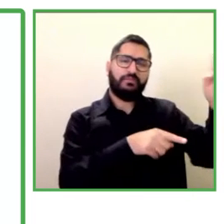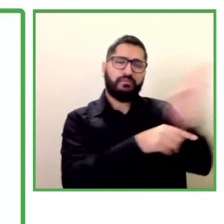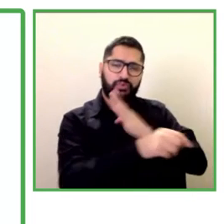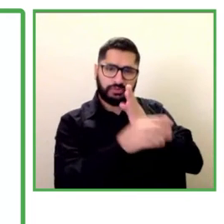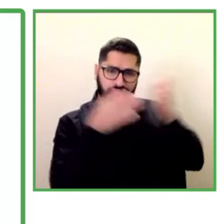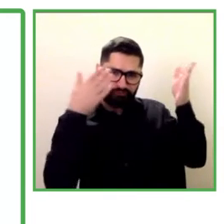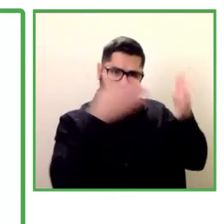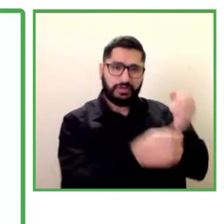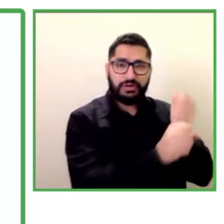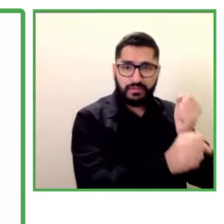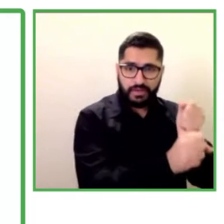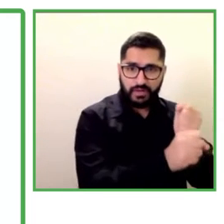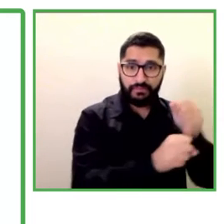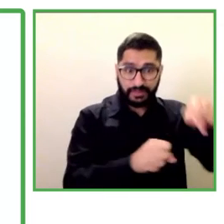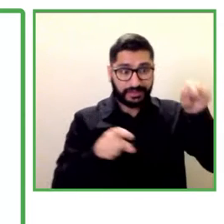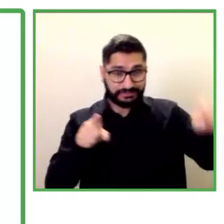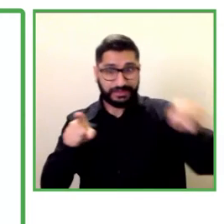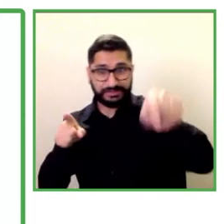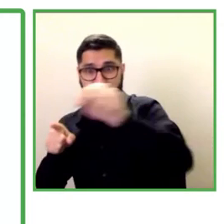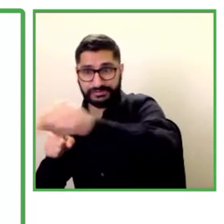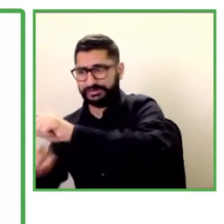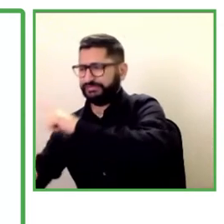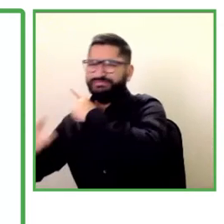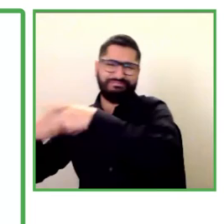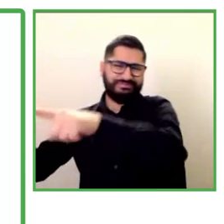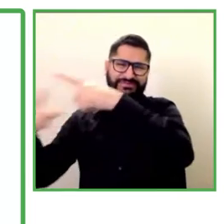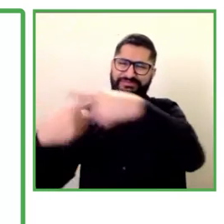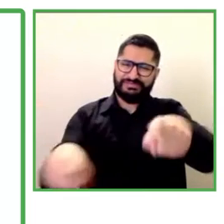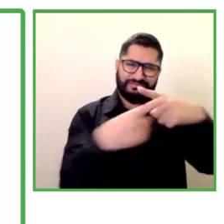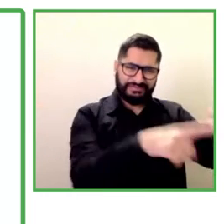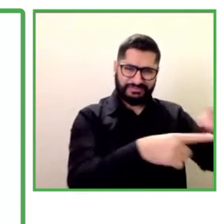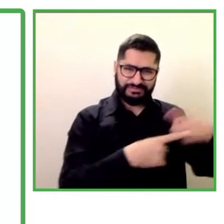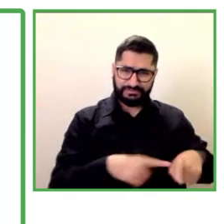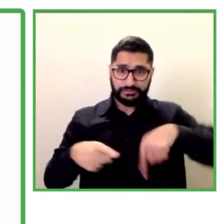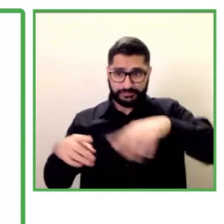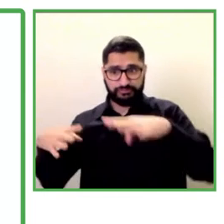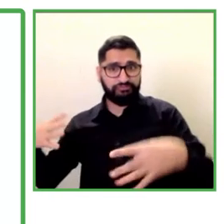all different. The work, the network